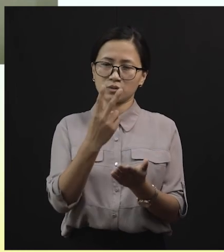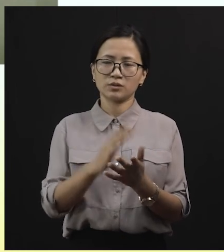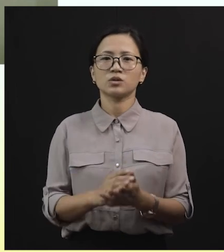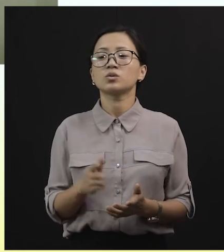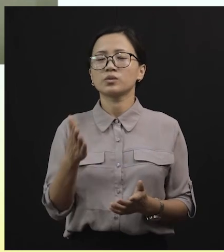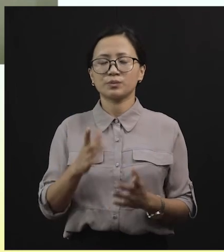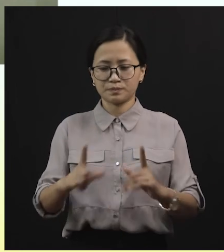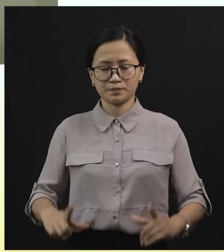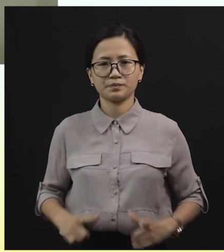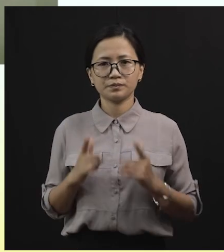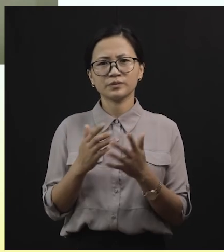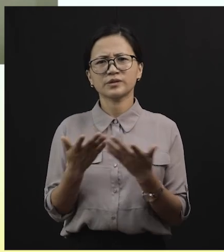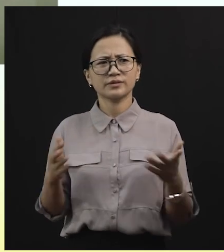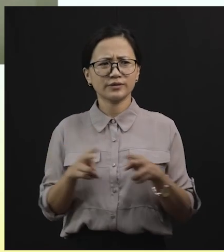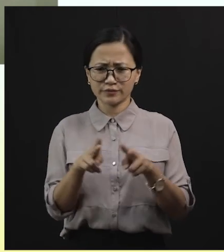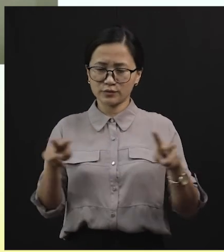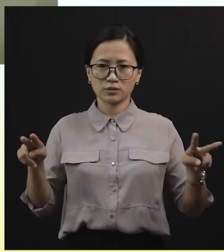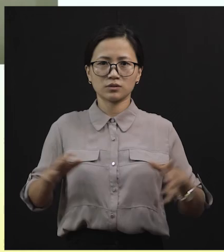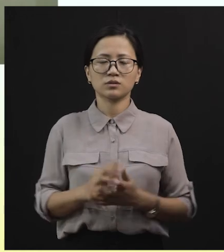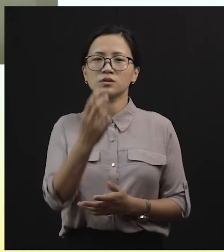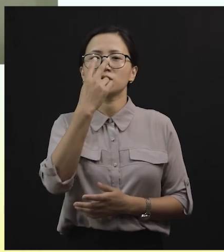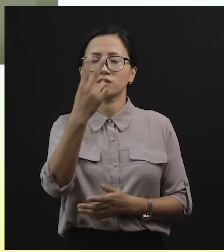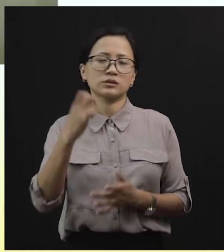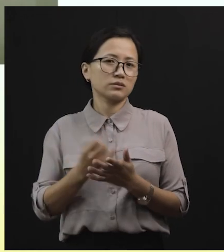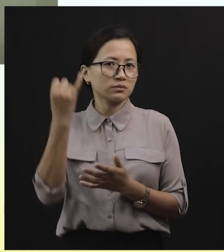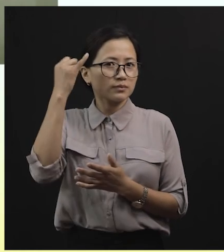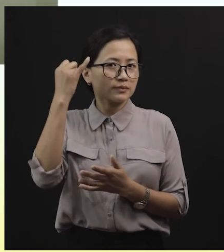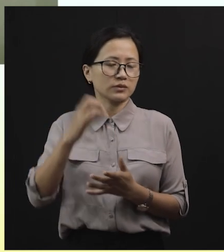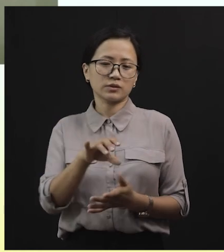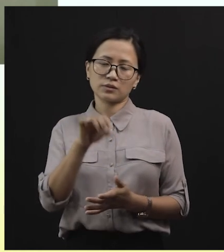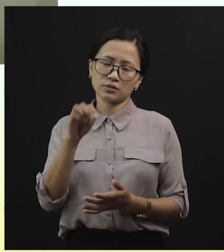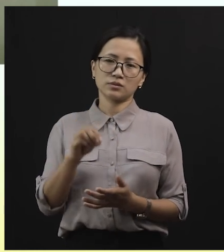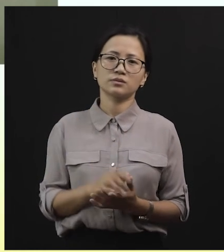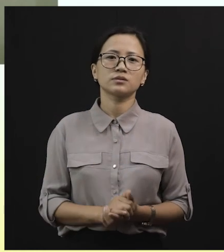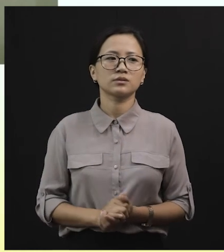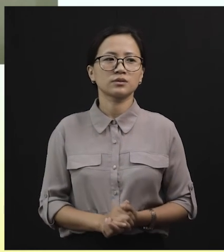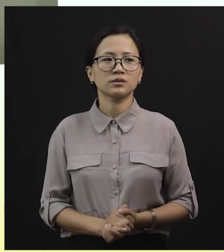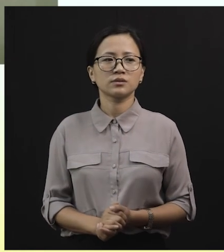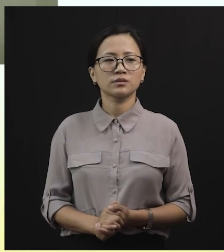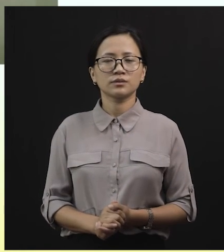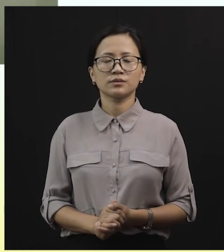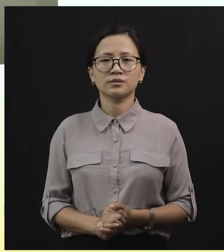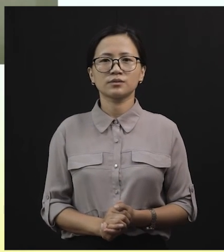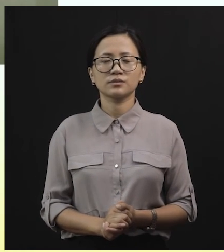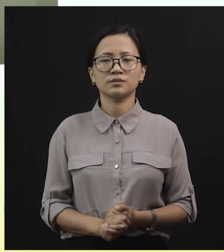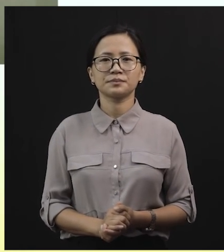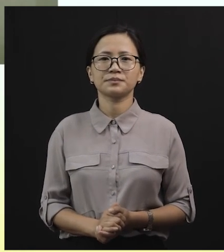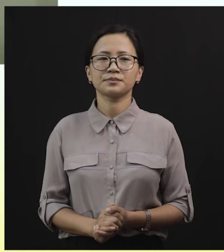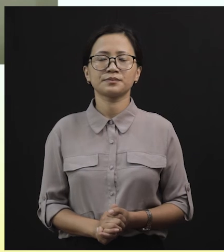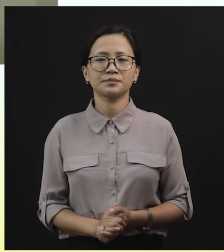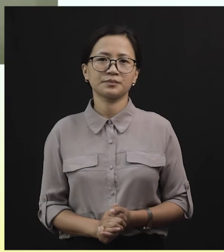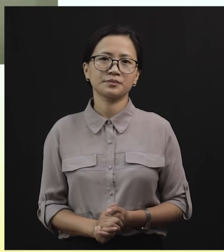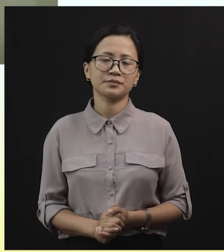have life, like your sandal, the ball, and all. They do not have life, right? So here in this column,